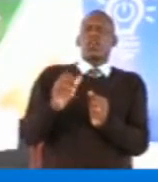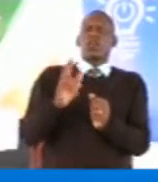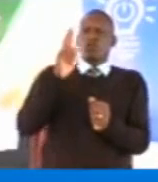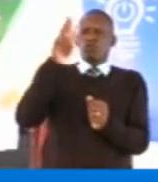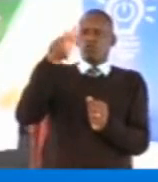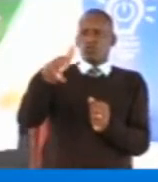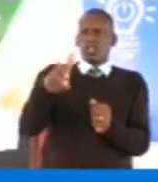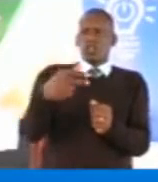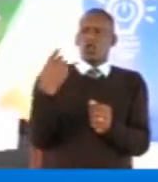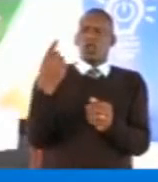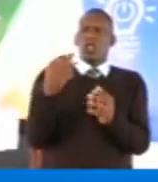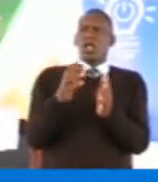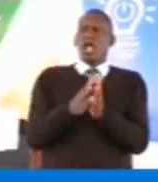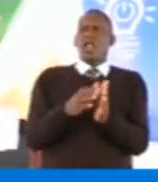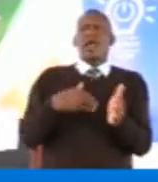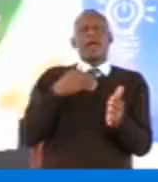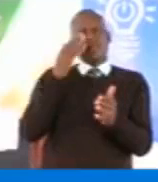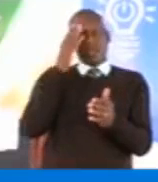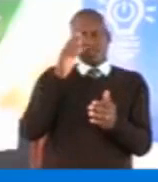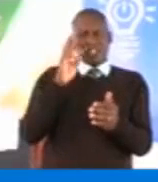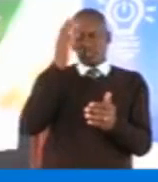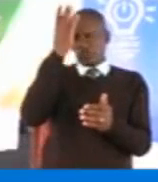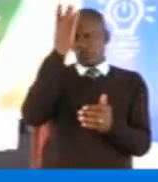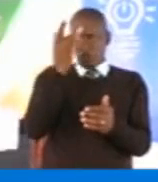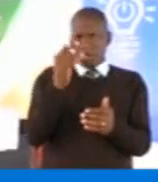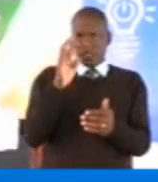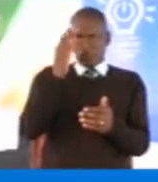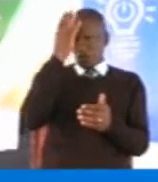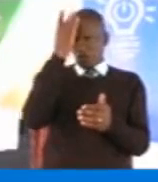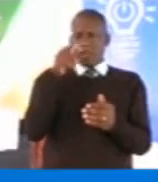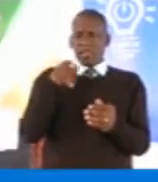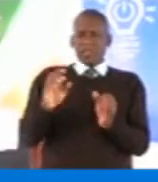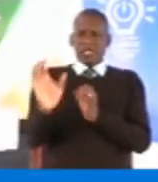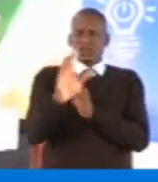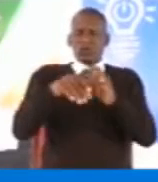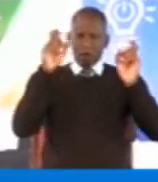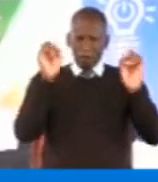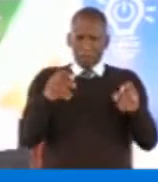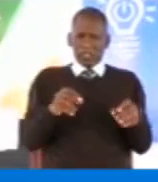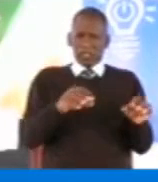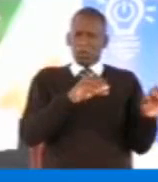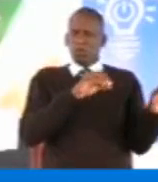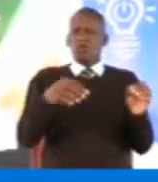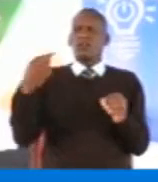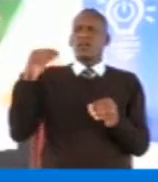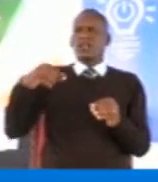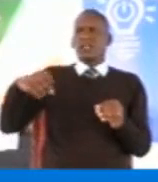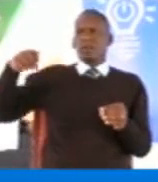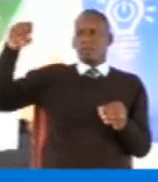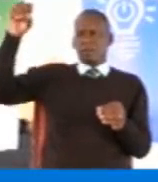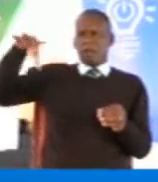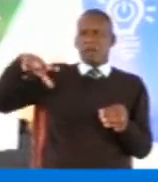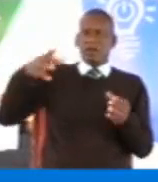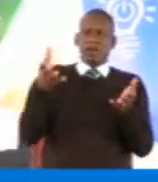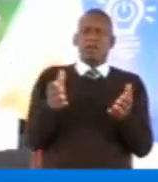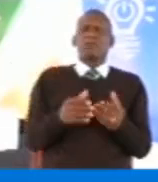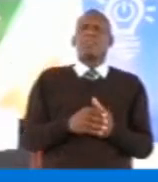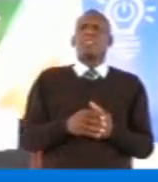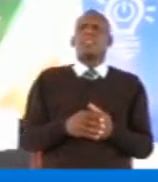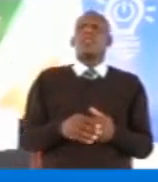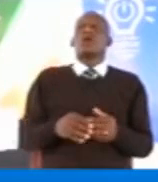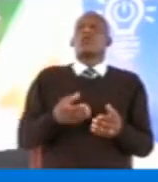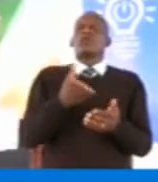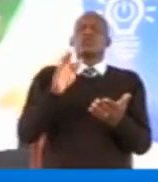from out. And I think it is the reason why this country must go green, firmly, and clearly. With